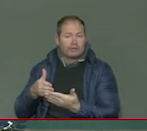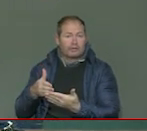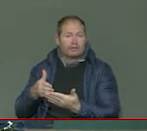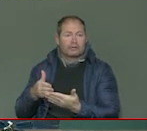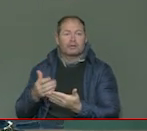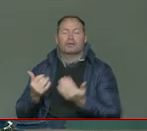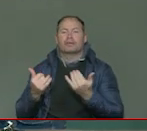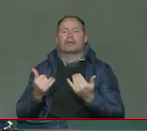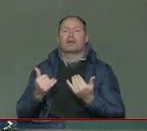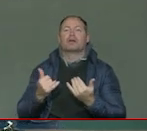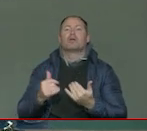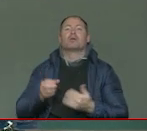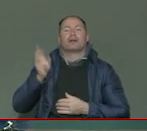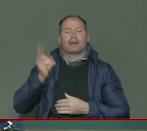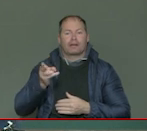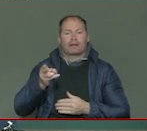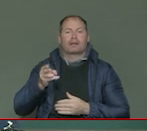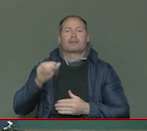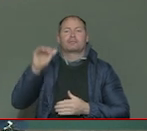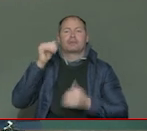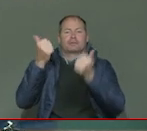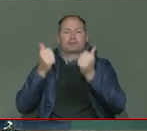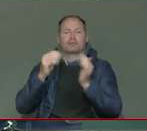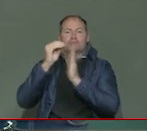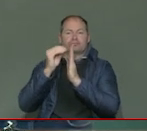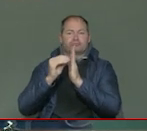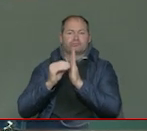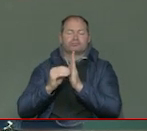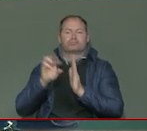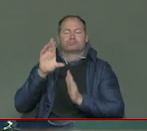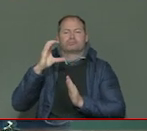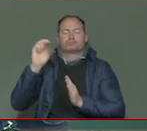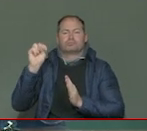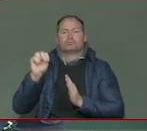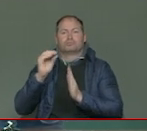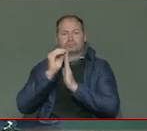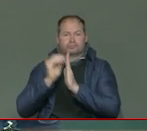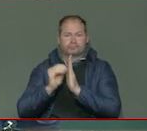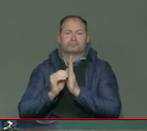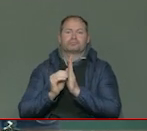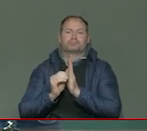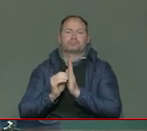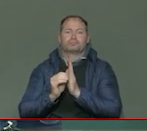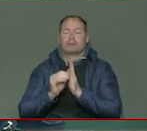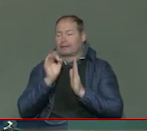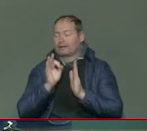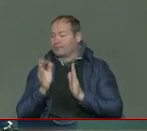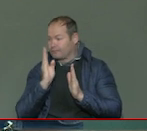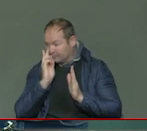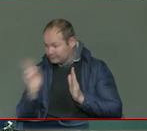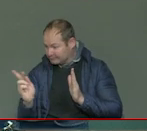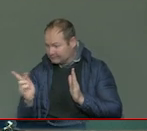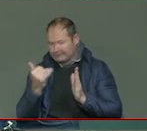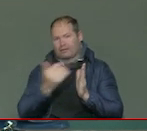be recorded again in your bank recon. So they stay in your bank recon until they appear on the bank statement. That's one